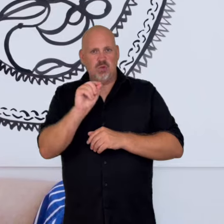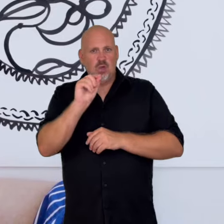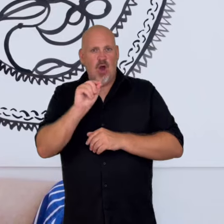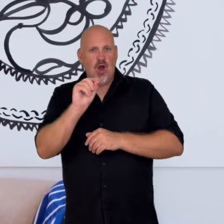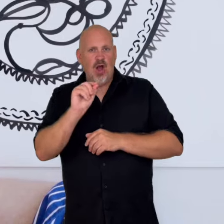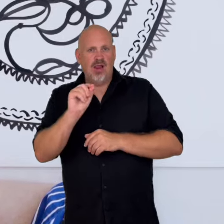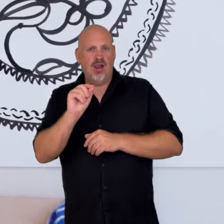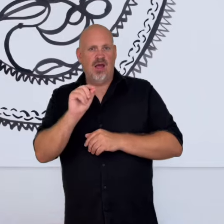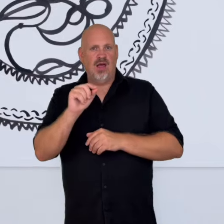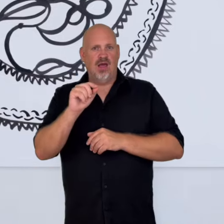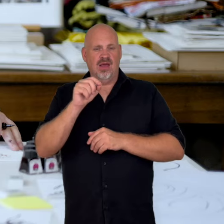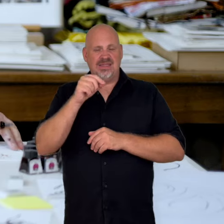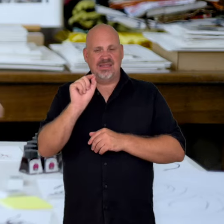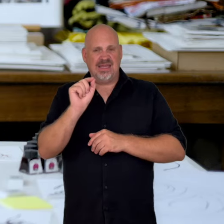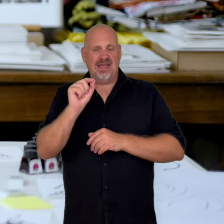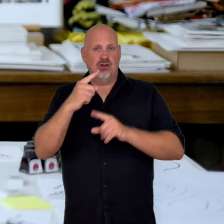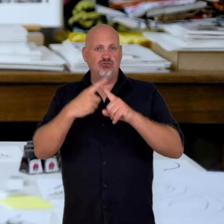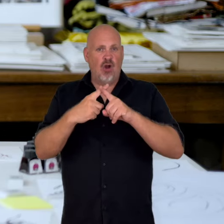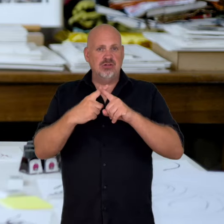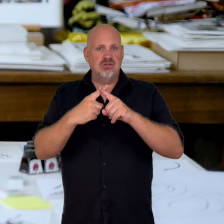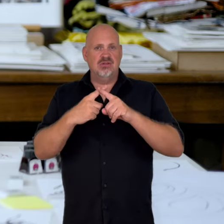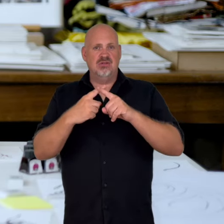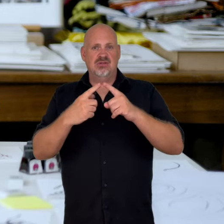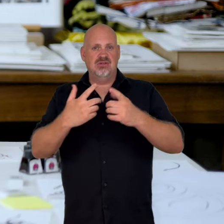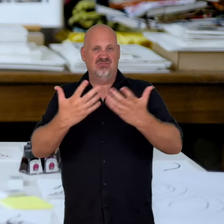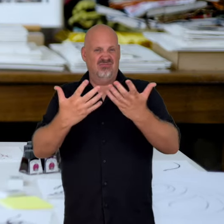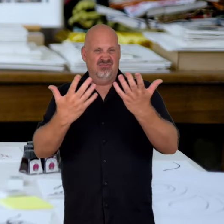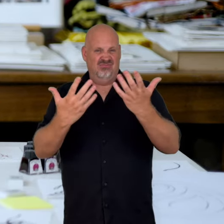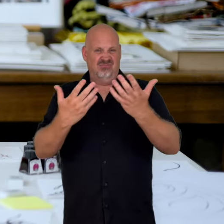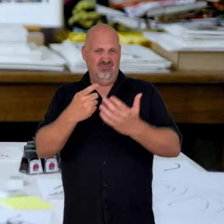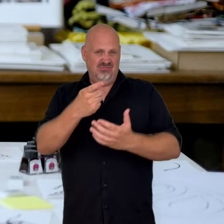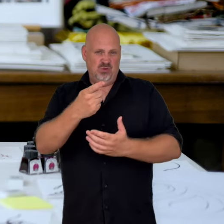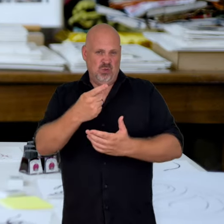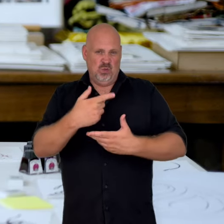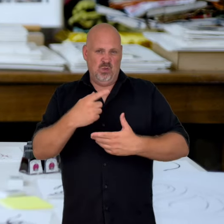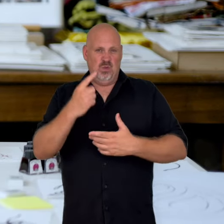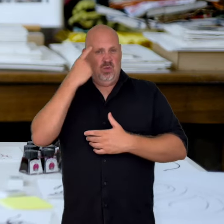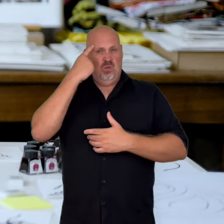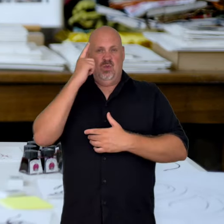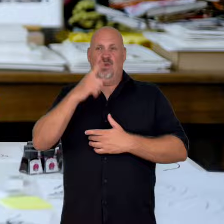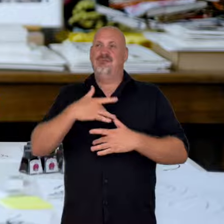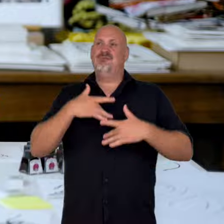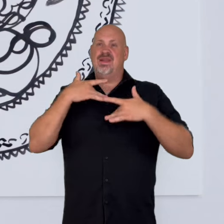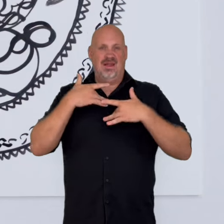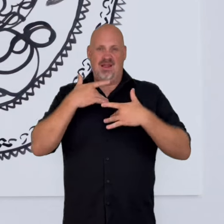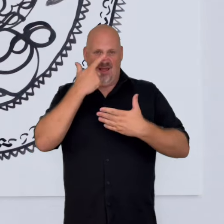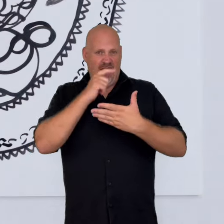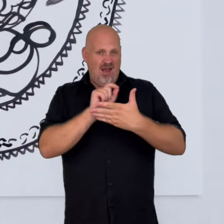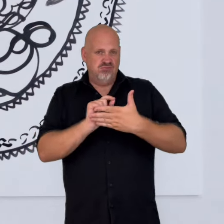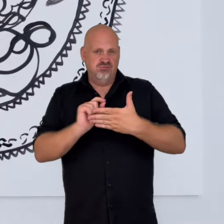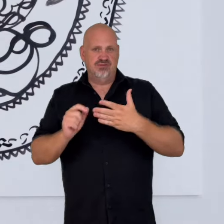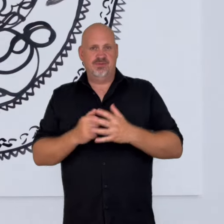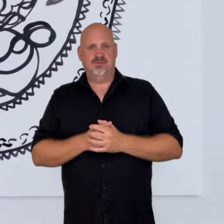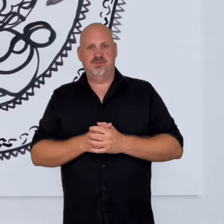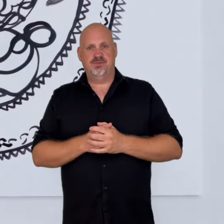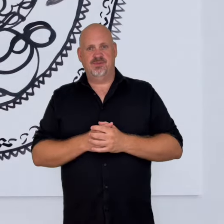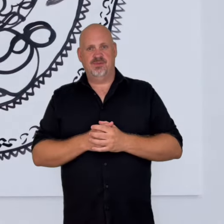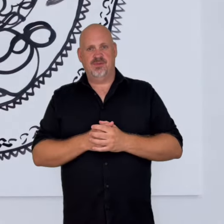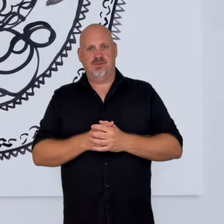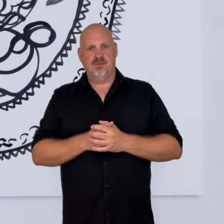detail on here, which looks lovely. So let's start working in some little elements into here.